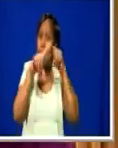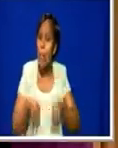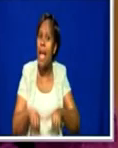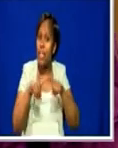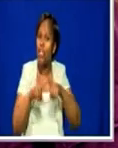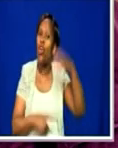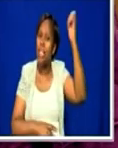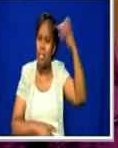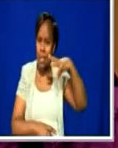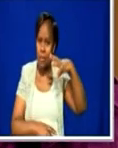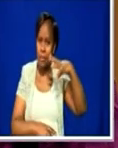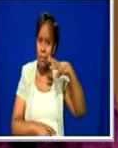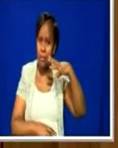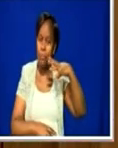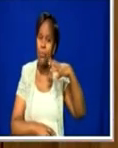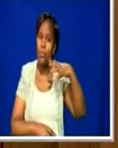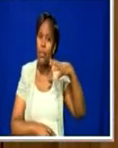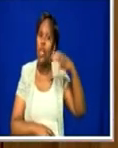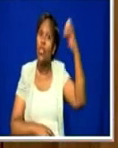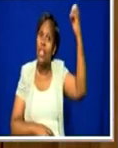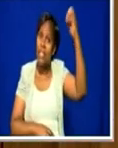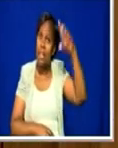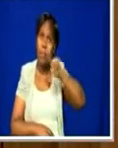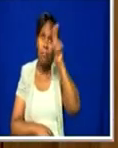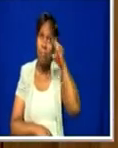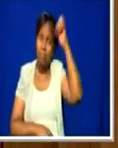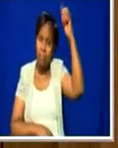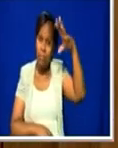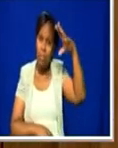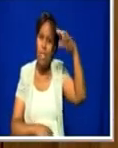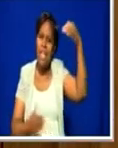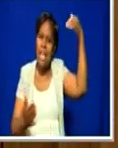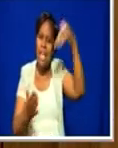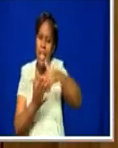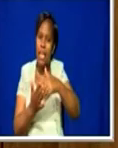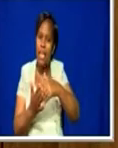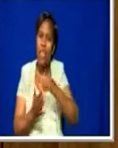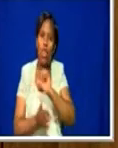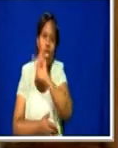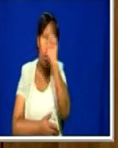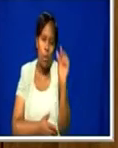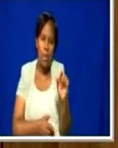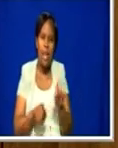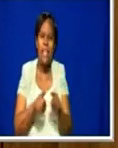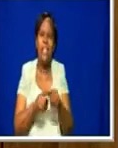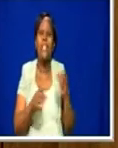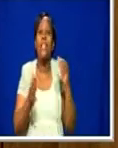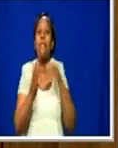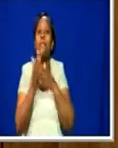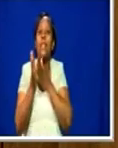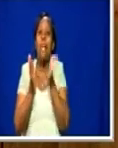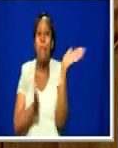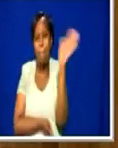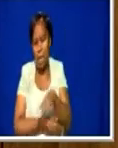the sun. So the sun will produce the light and then it hits the moon and then the moon reflects it back. As we Just finish, like